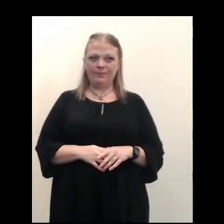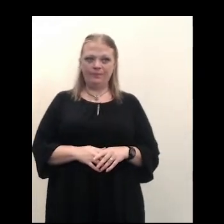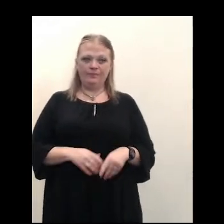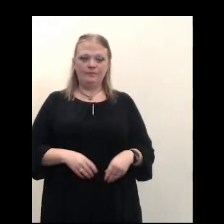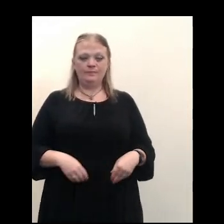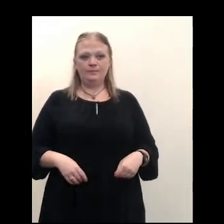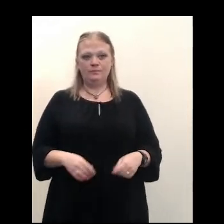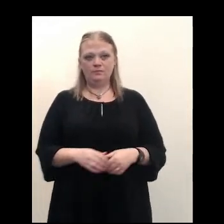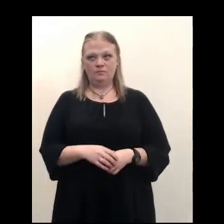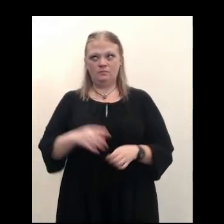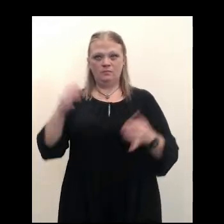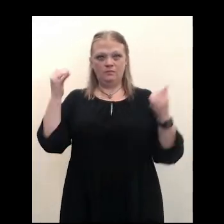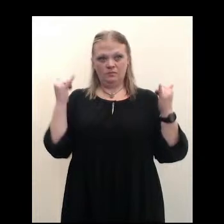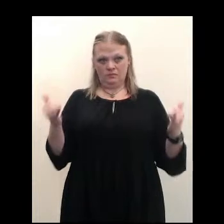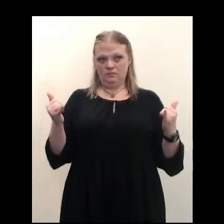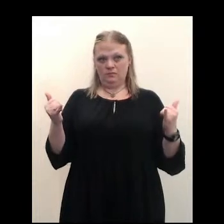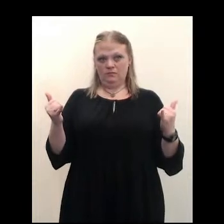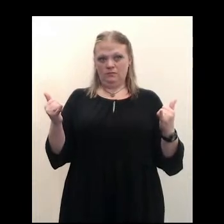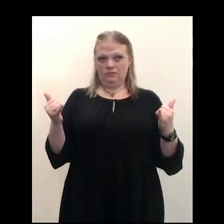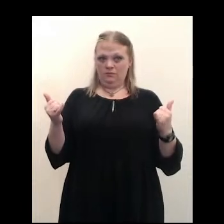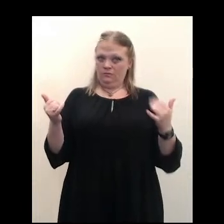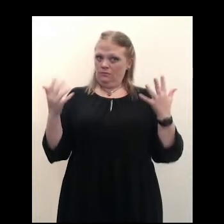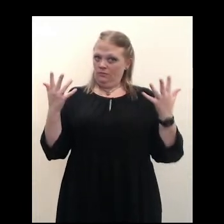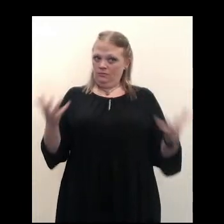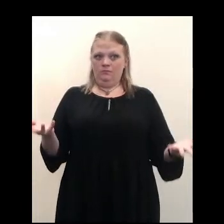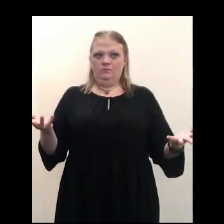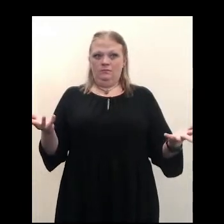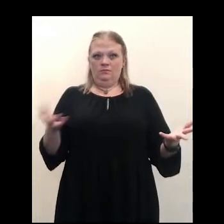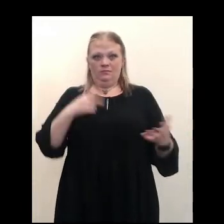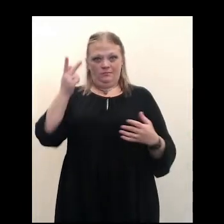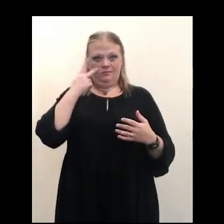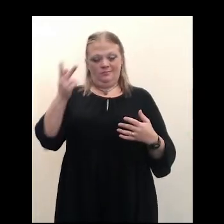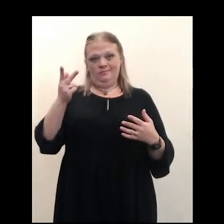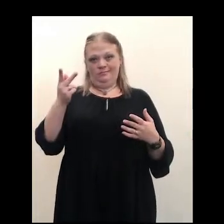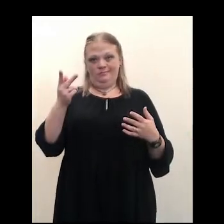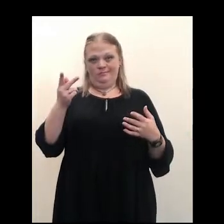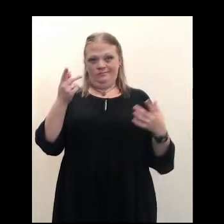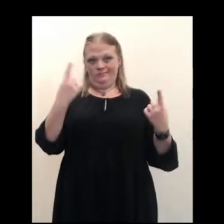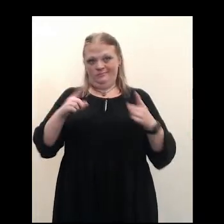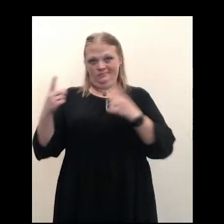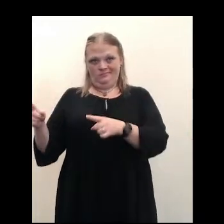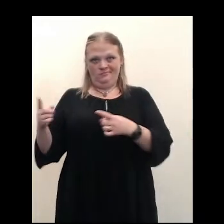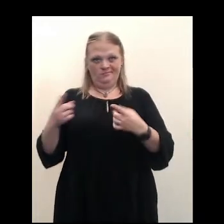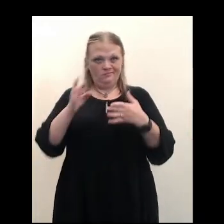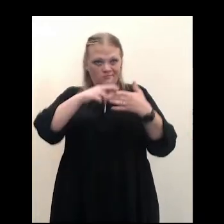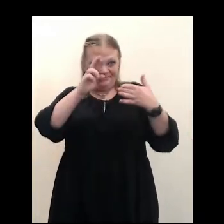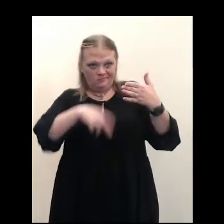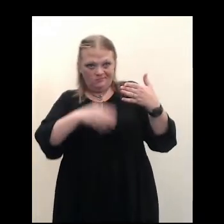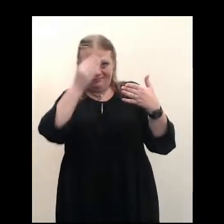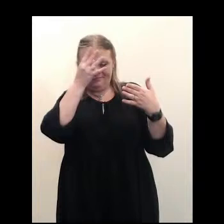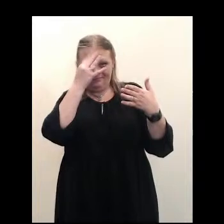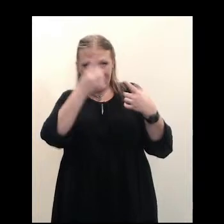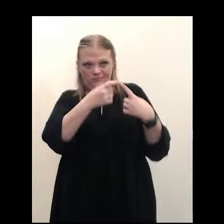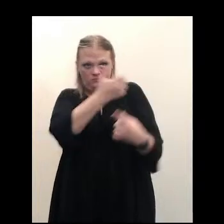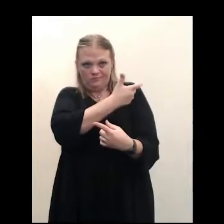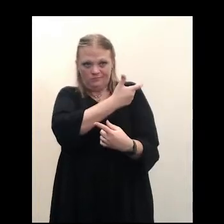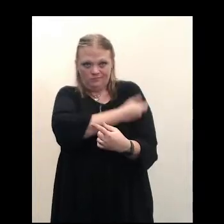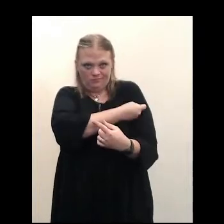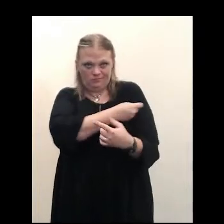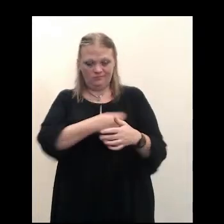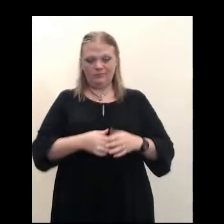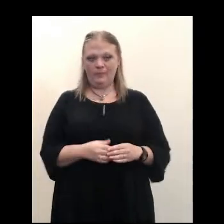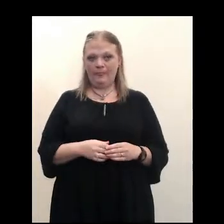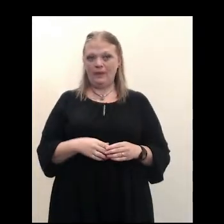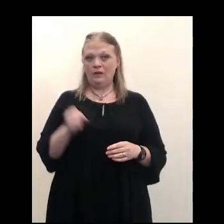our the fruits of our vaccine effort labors. So here I'm presenting data of the vaccination status of